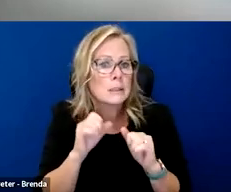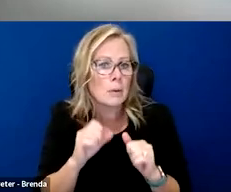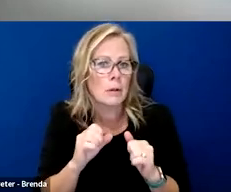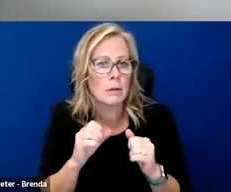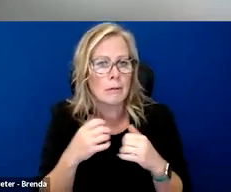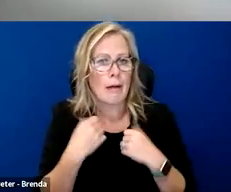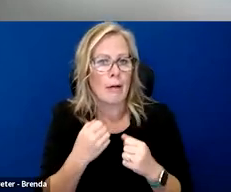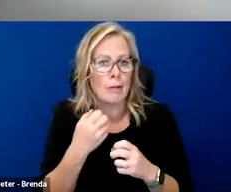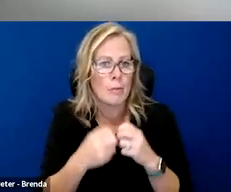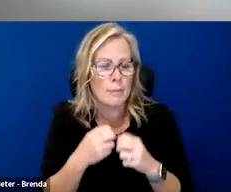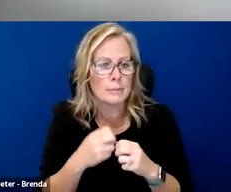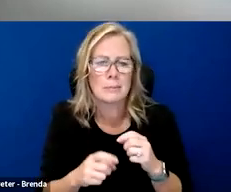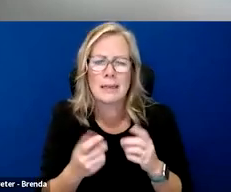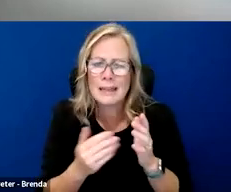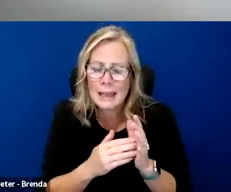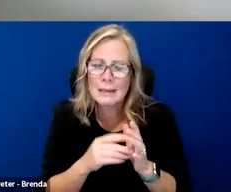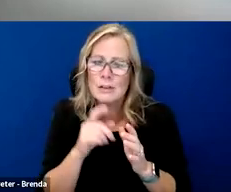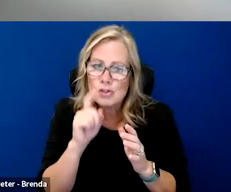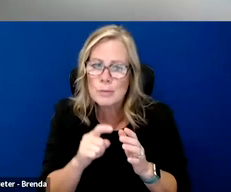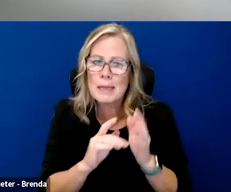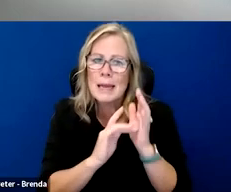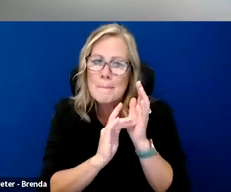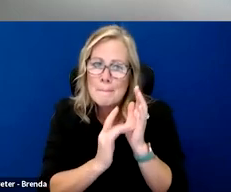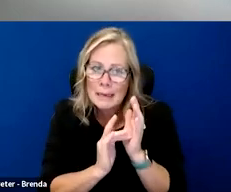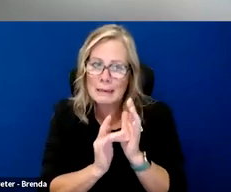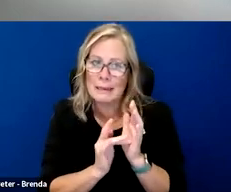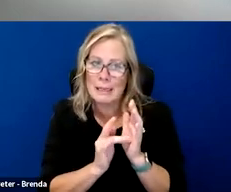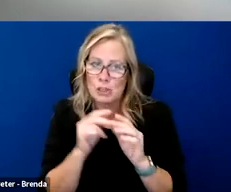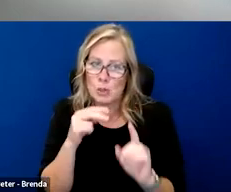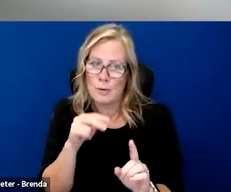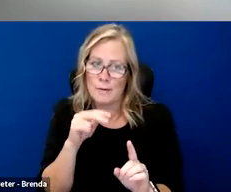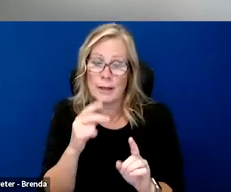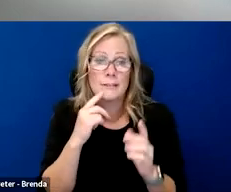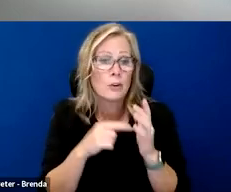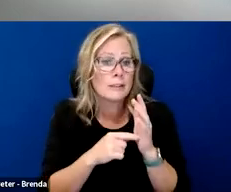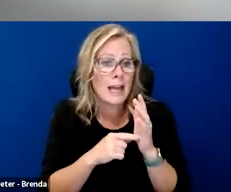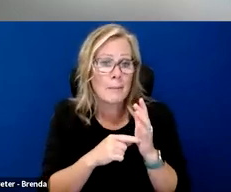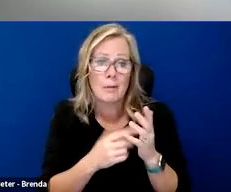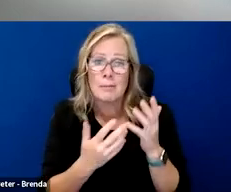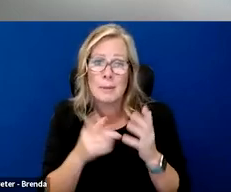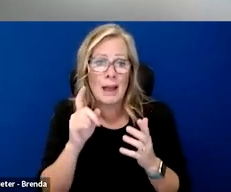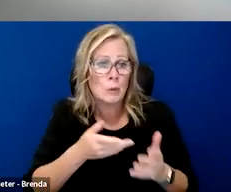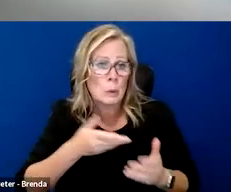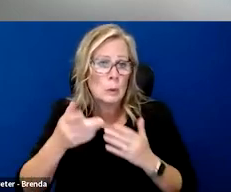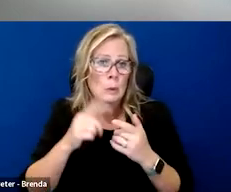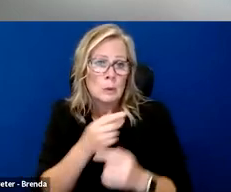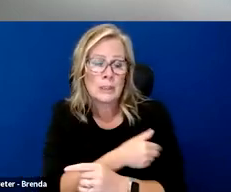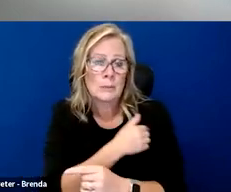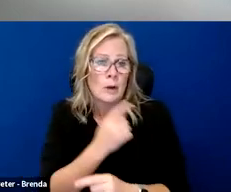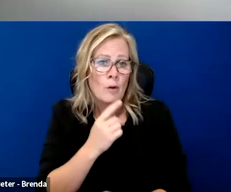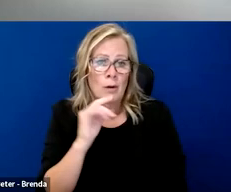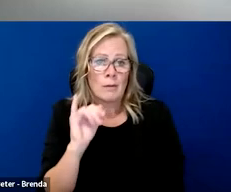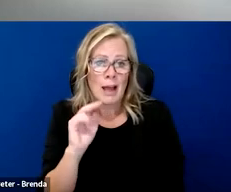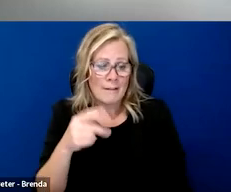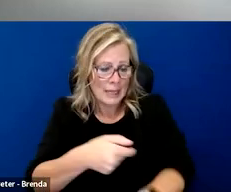way, monitoring not just the body temperature, but electrolyte replacements, potentially with an IV and other medical interventions